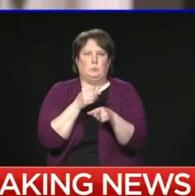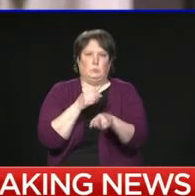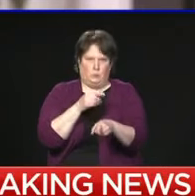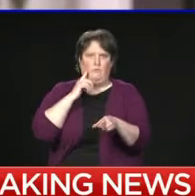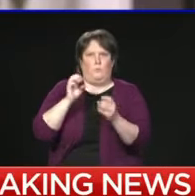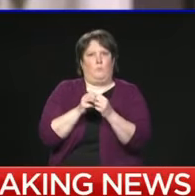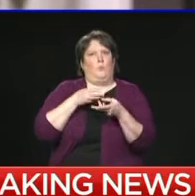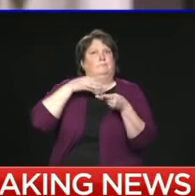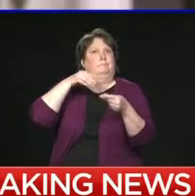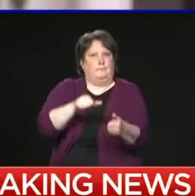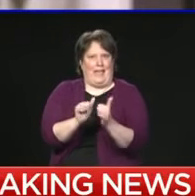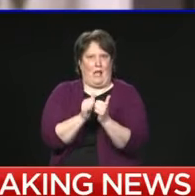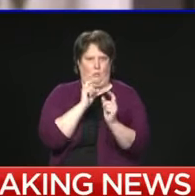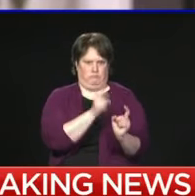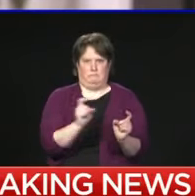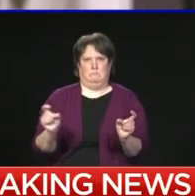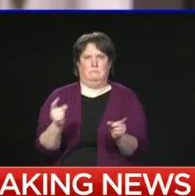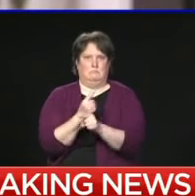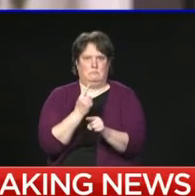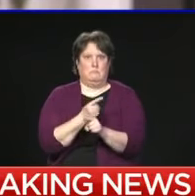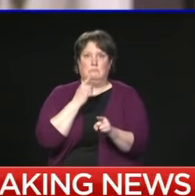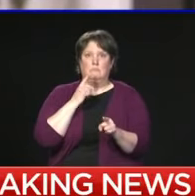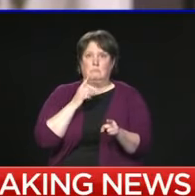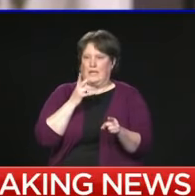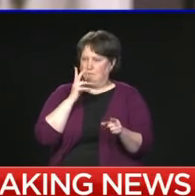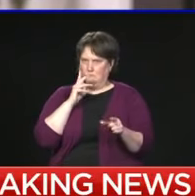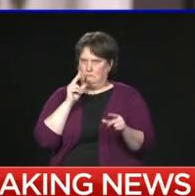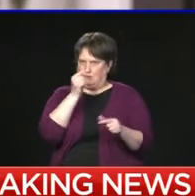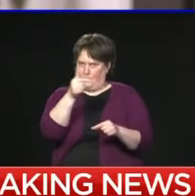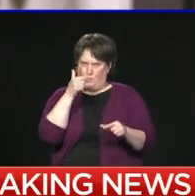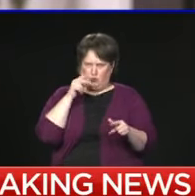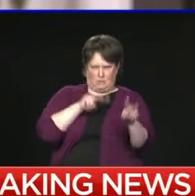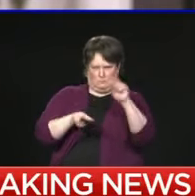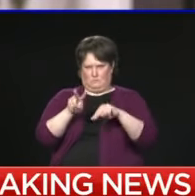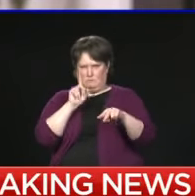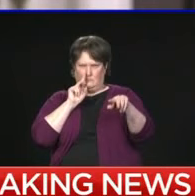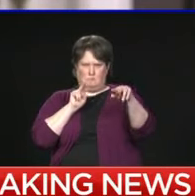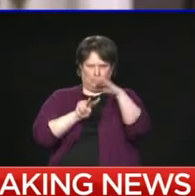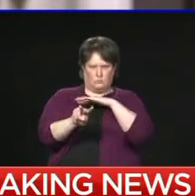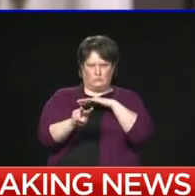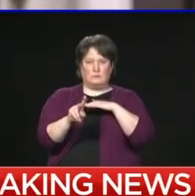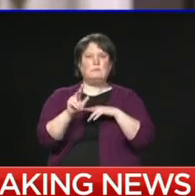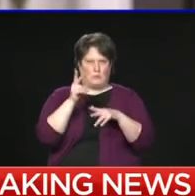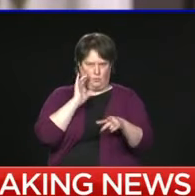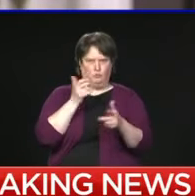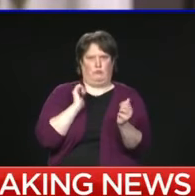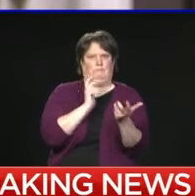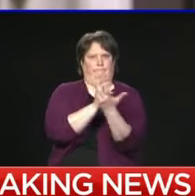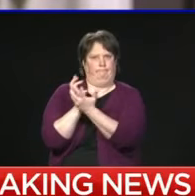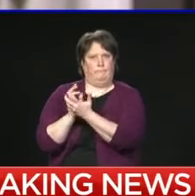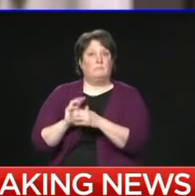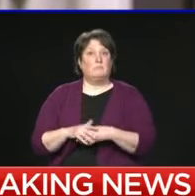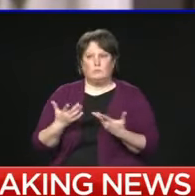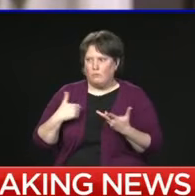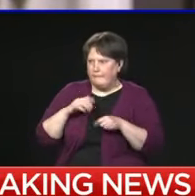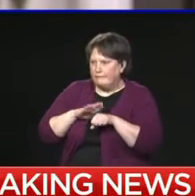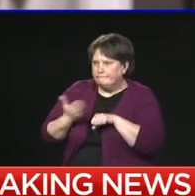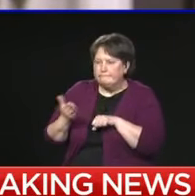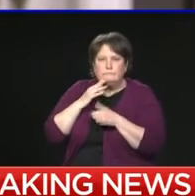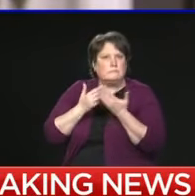start, we will adapt our approach wherever needed. If you've lost your job because of COVID-19, whether